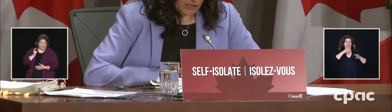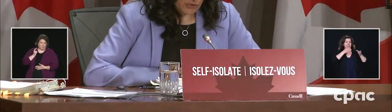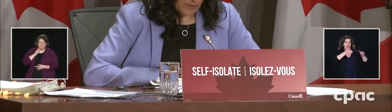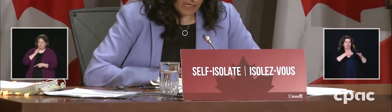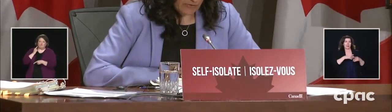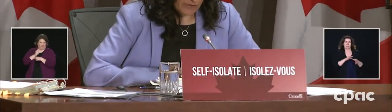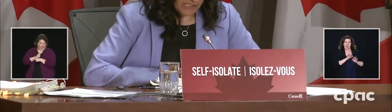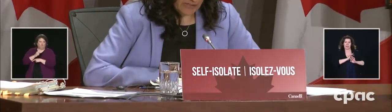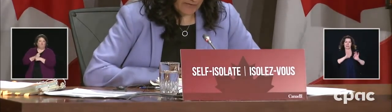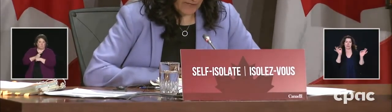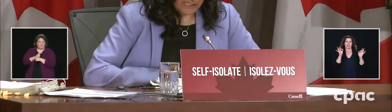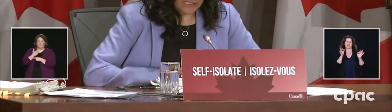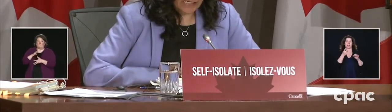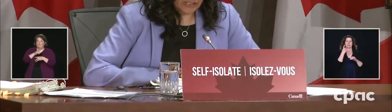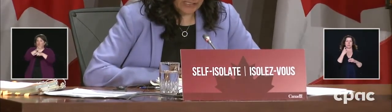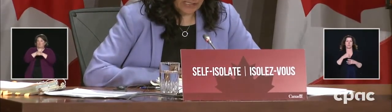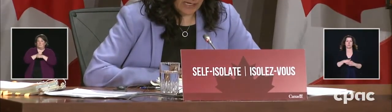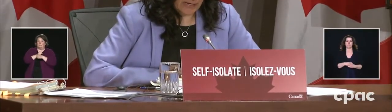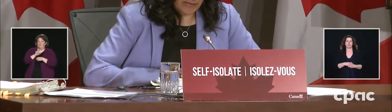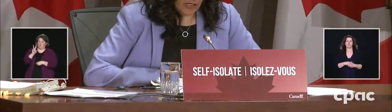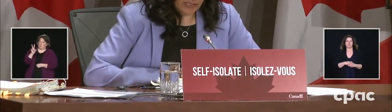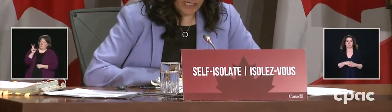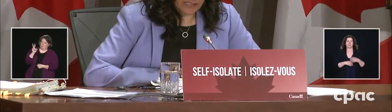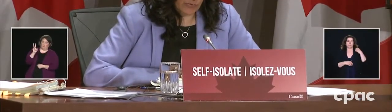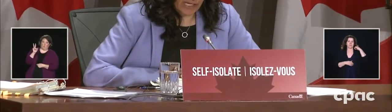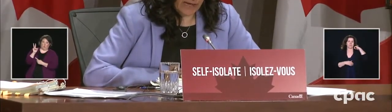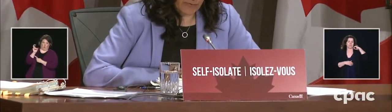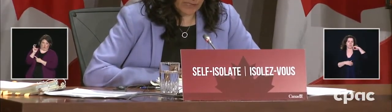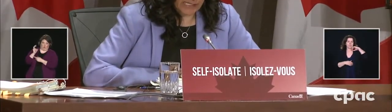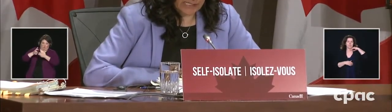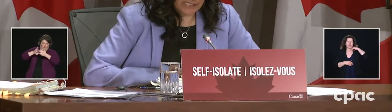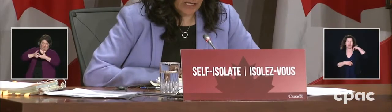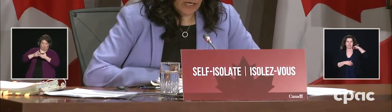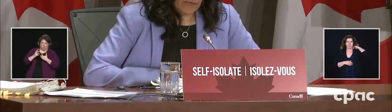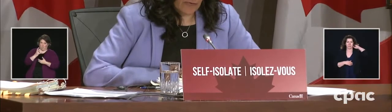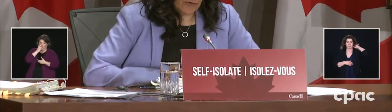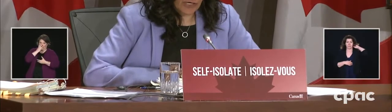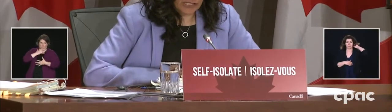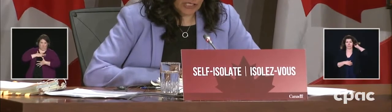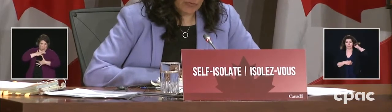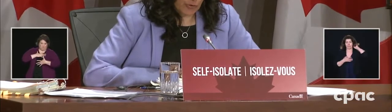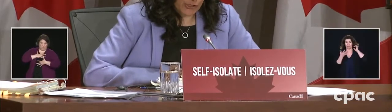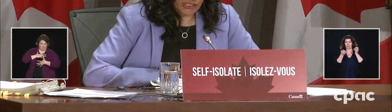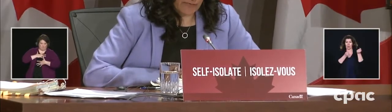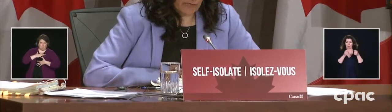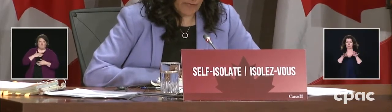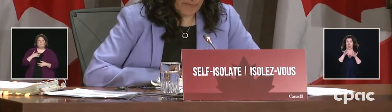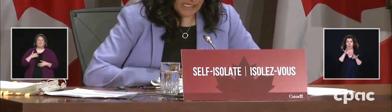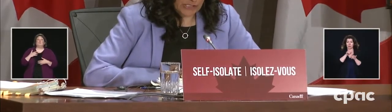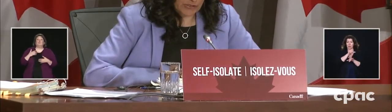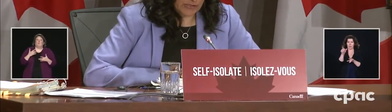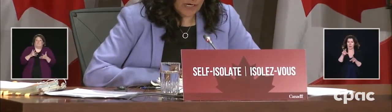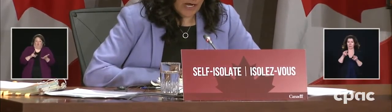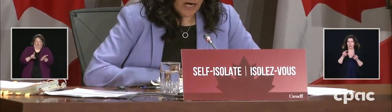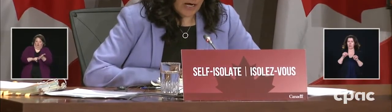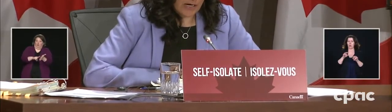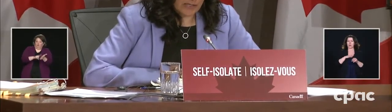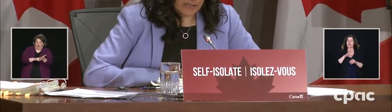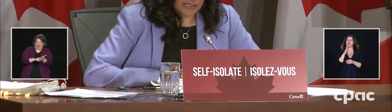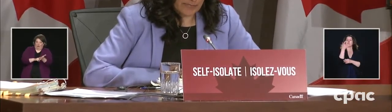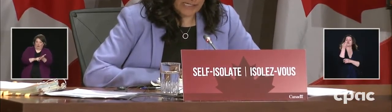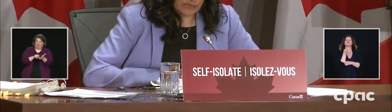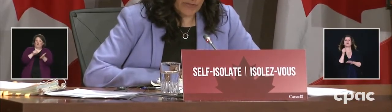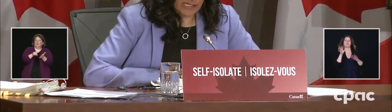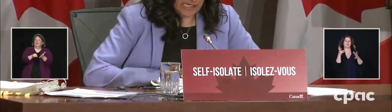just over 200 ventilators. The contracts that we have in place for a large portion of the remainder